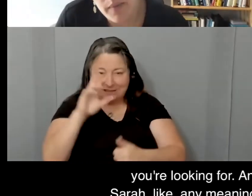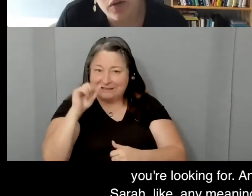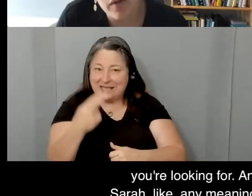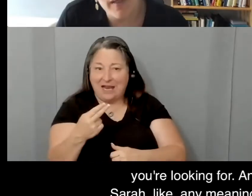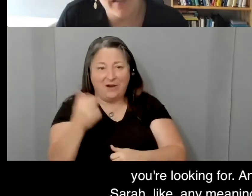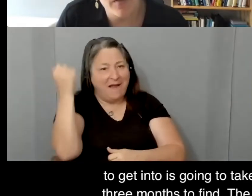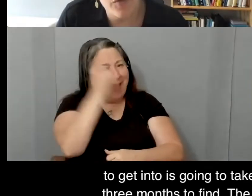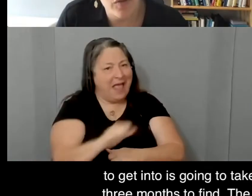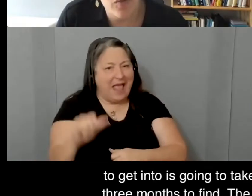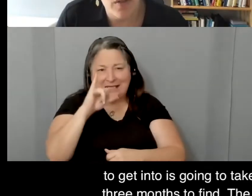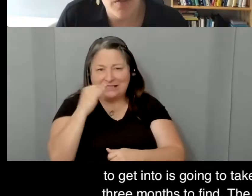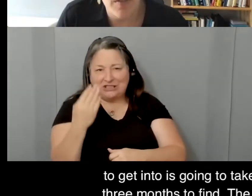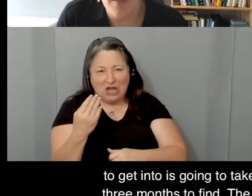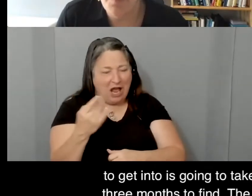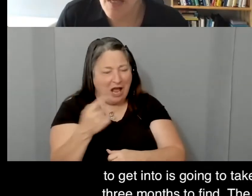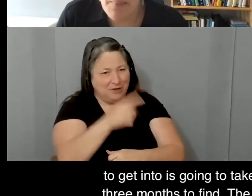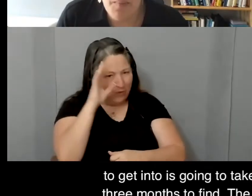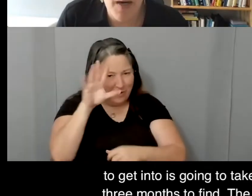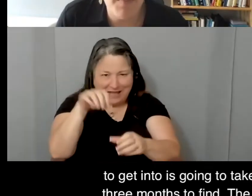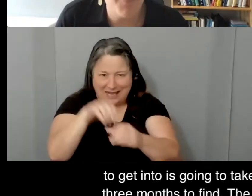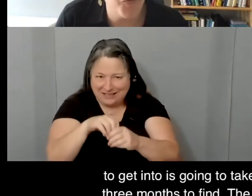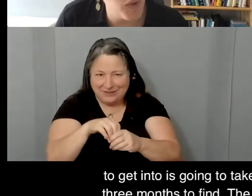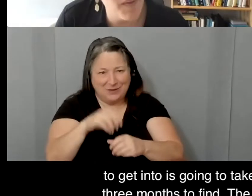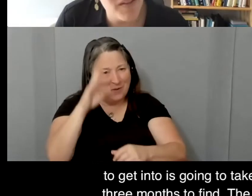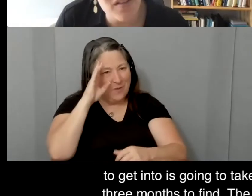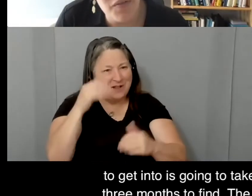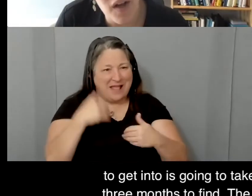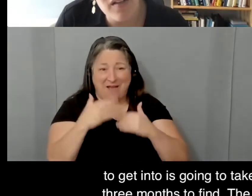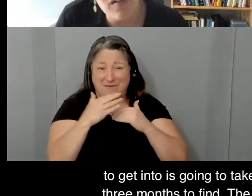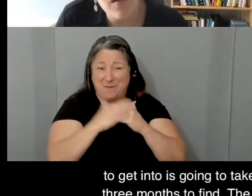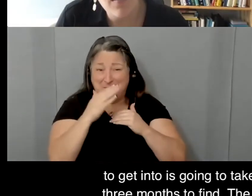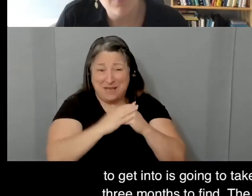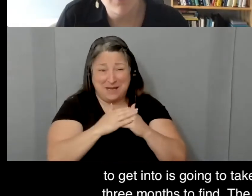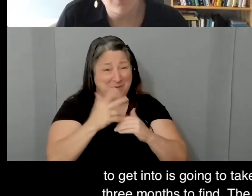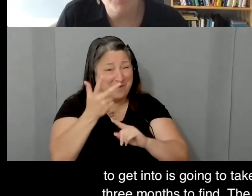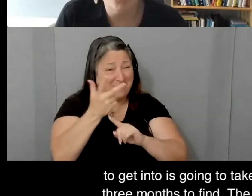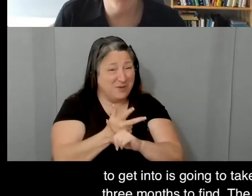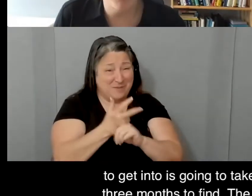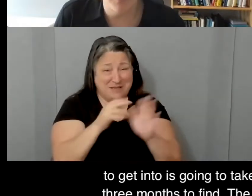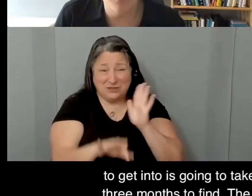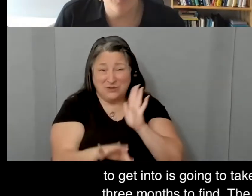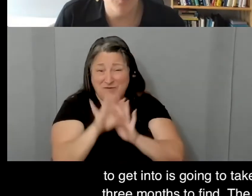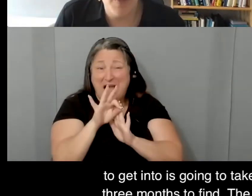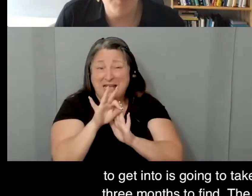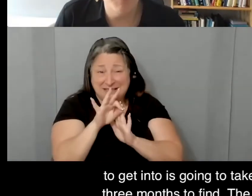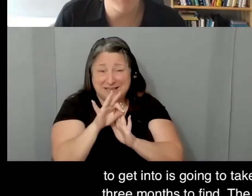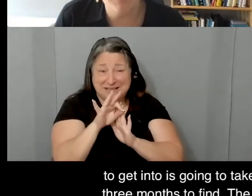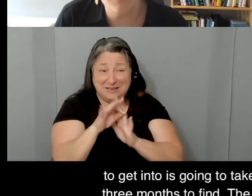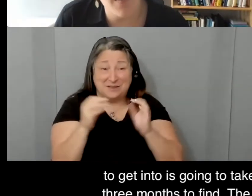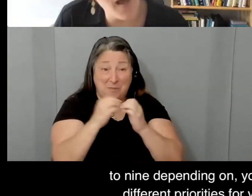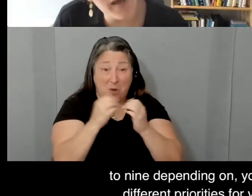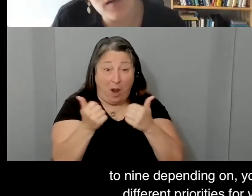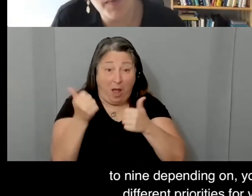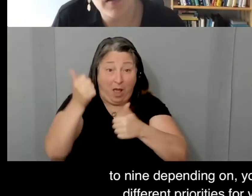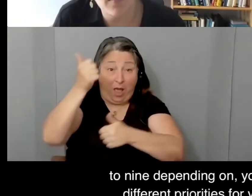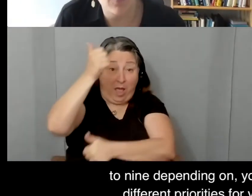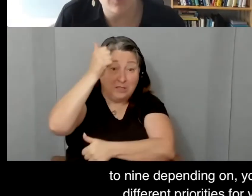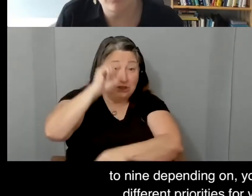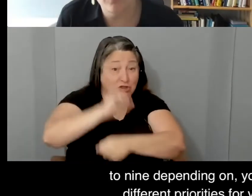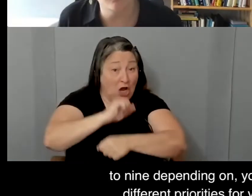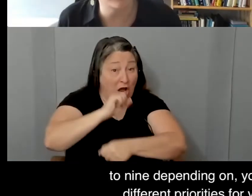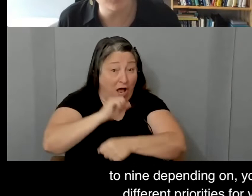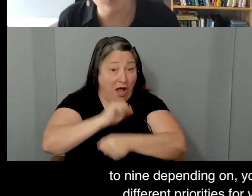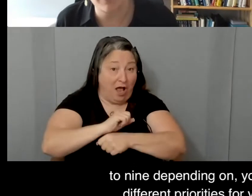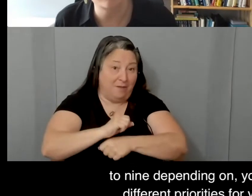meaningful job that you're going to get into is going to take a minimum probably of 3 months to find. The more senior, probably 6 to 9,